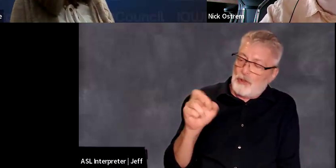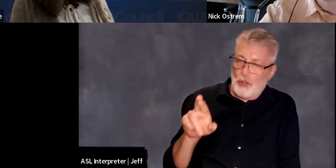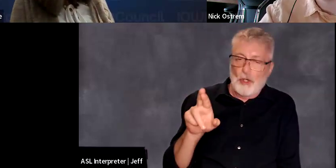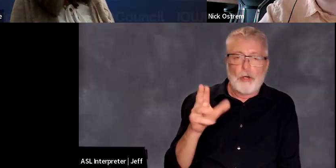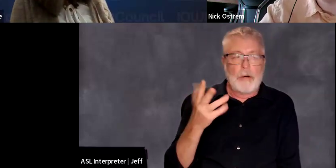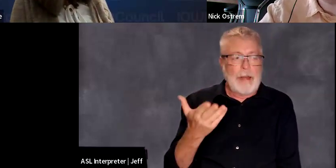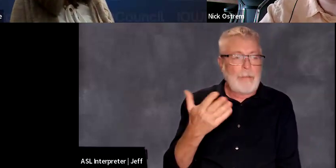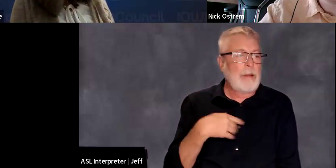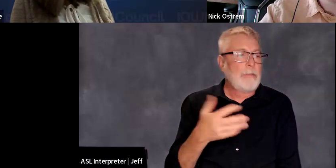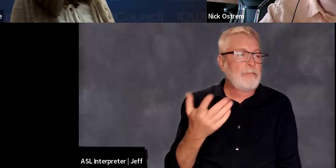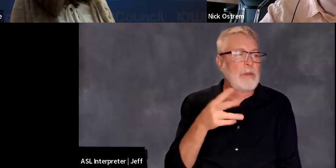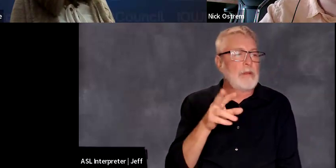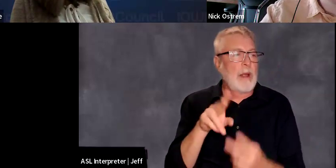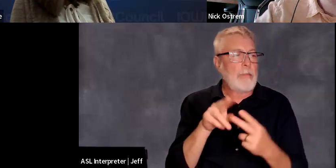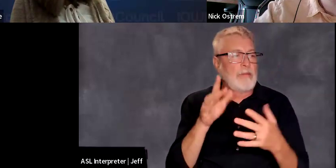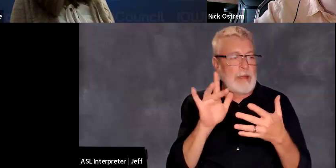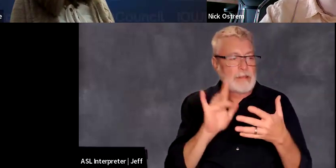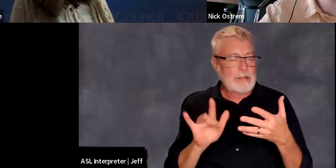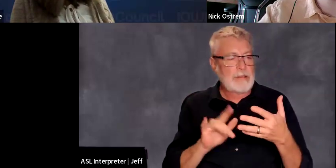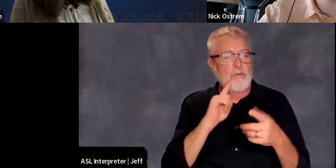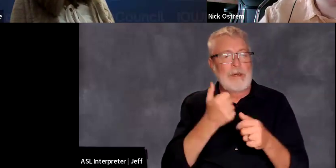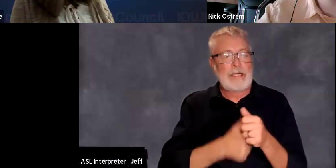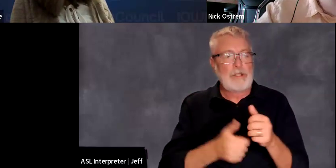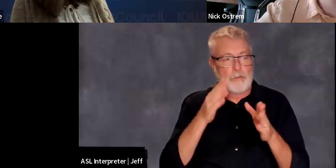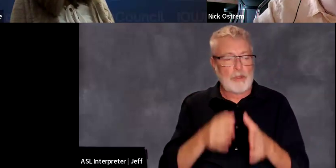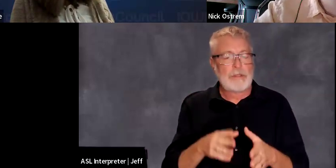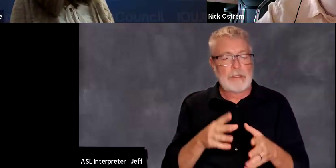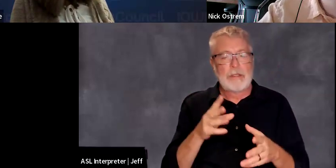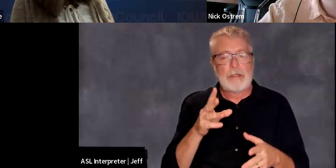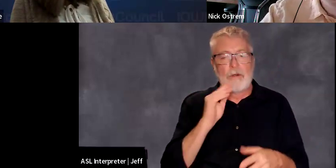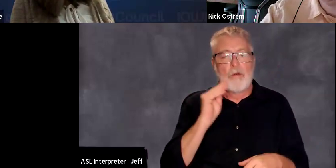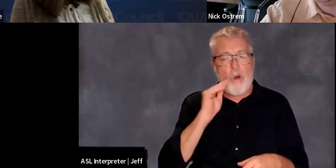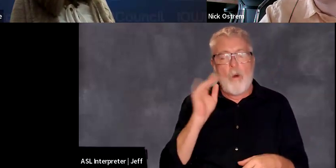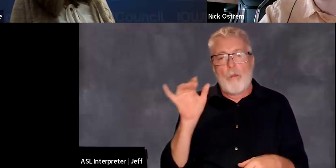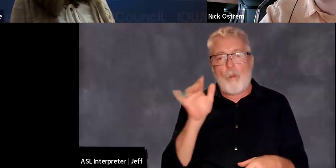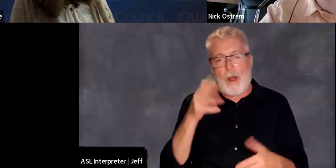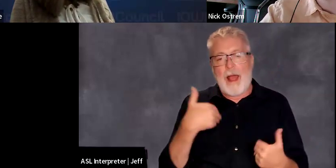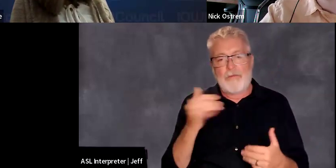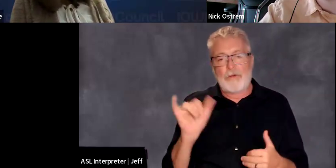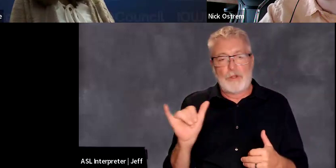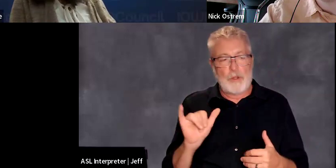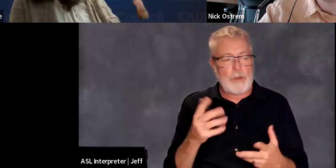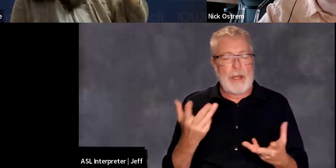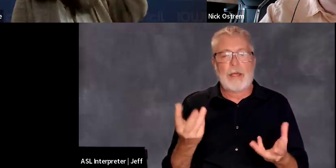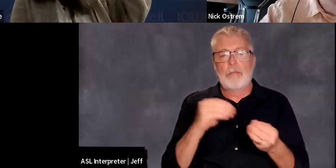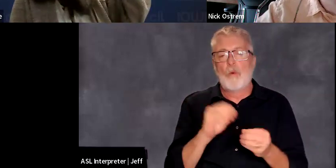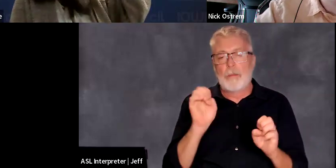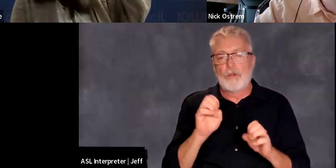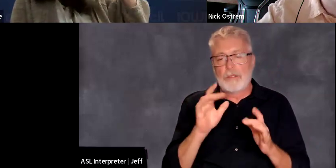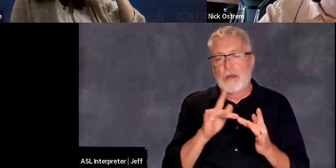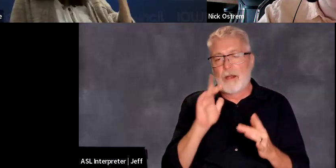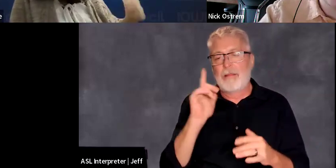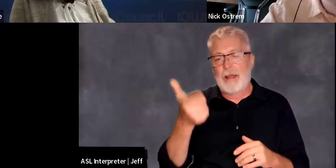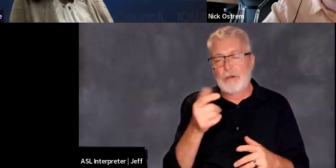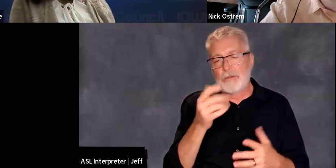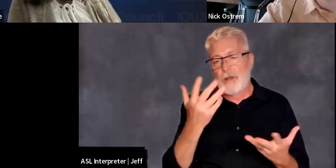that. There will be a couple of spaces for those for each person in your household, and there will be another page with more emergency contacts later. So if you have a